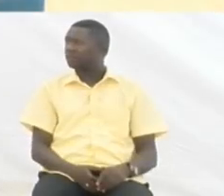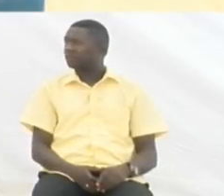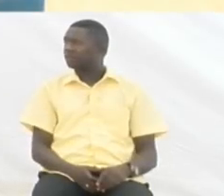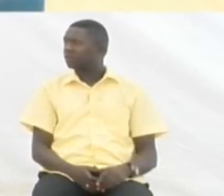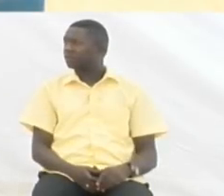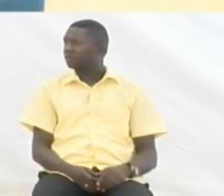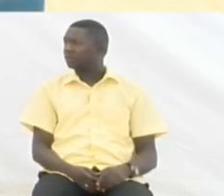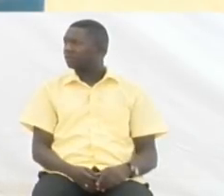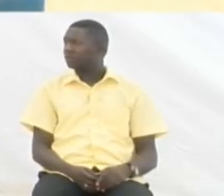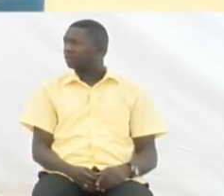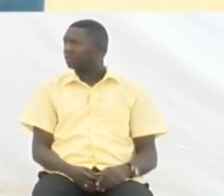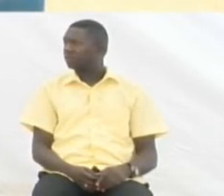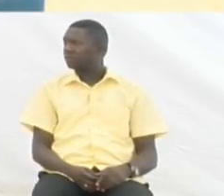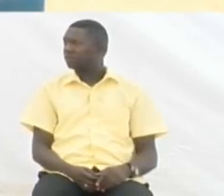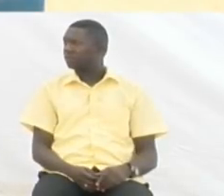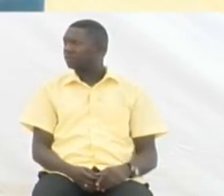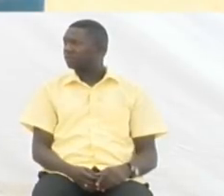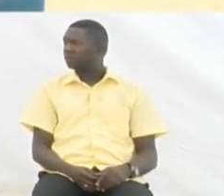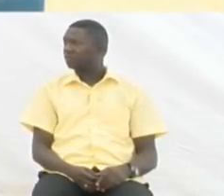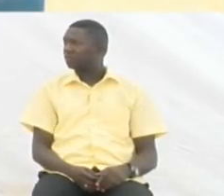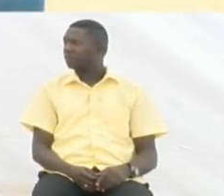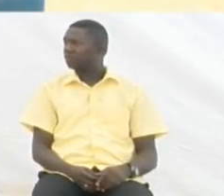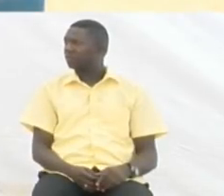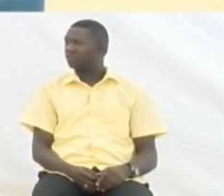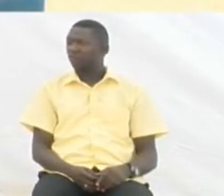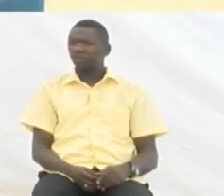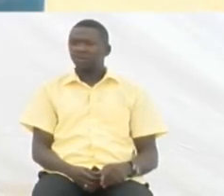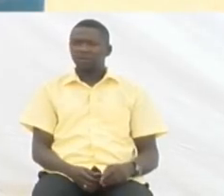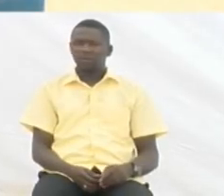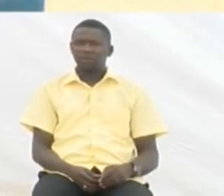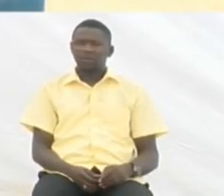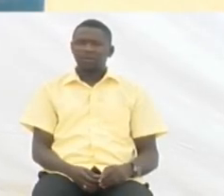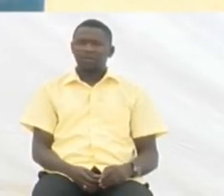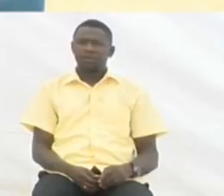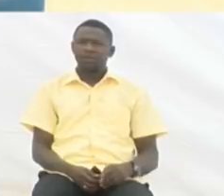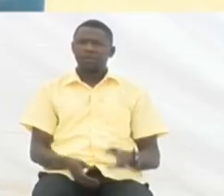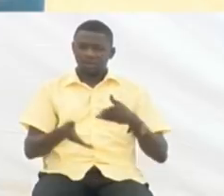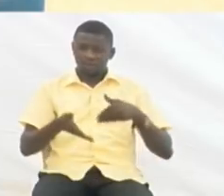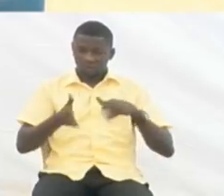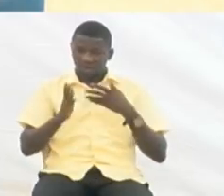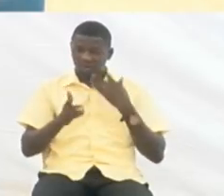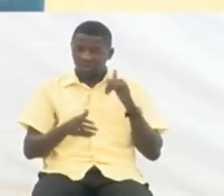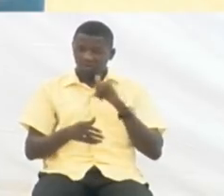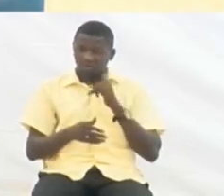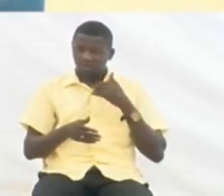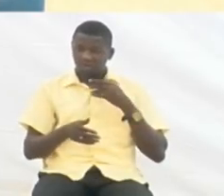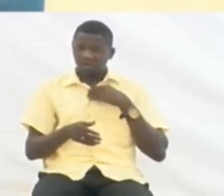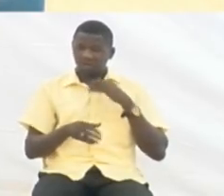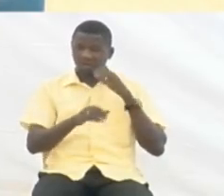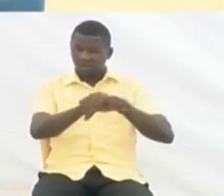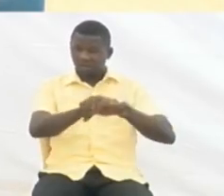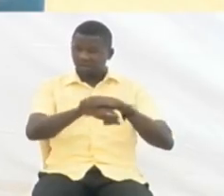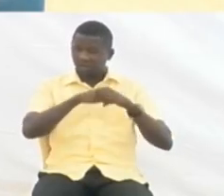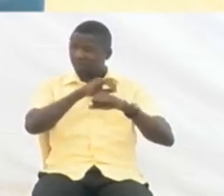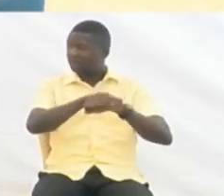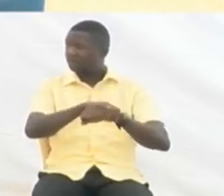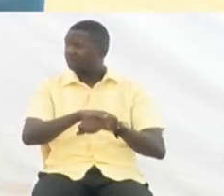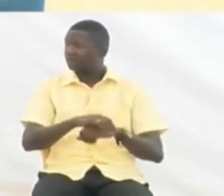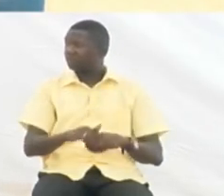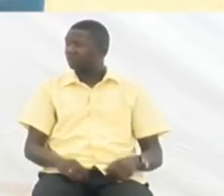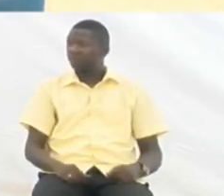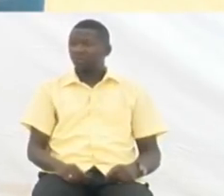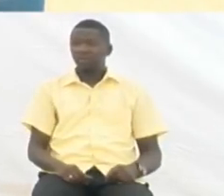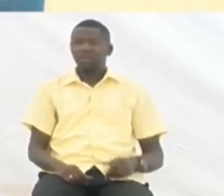Ta ila mutaronya. Ha. The manner in which they were arrested. Ikabo cordal la